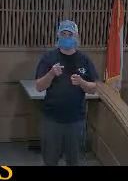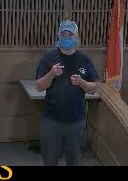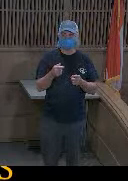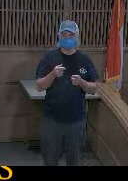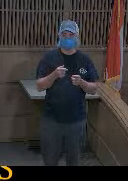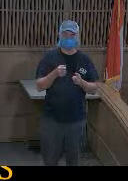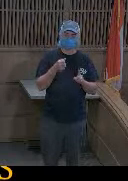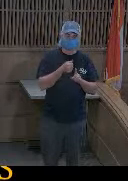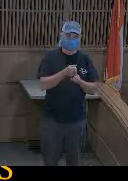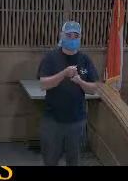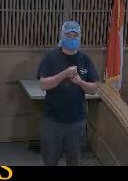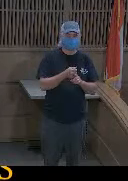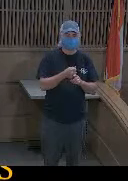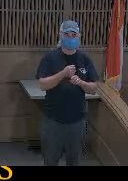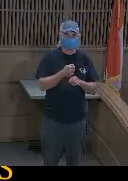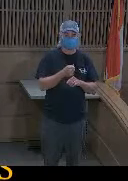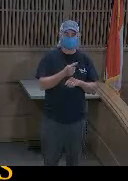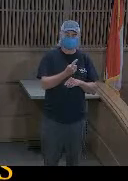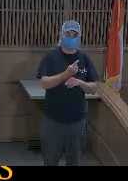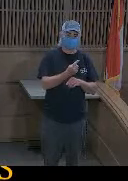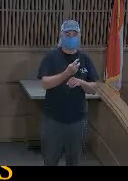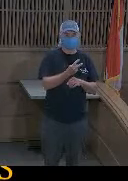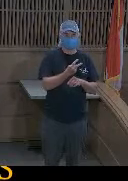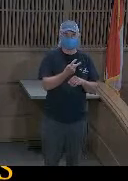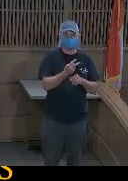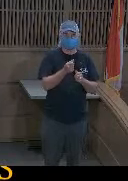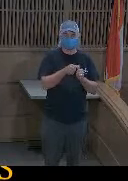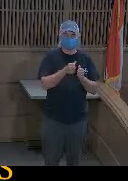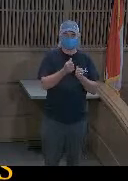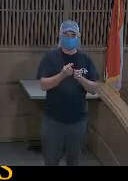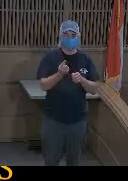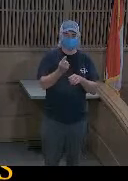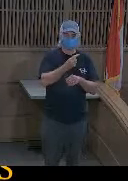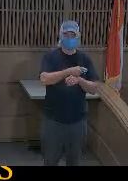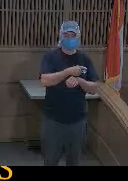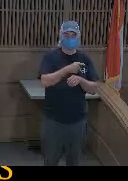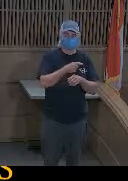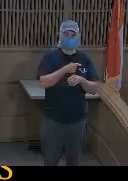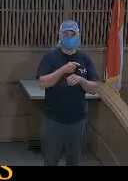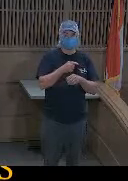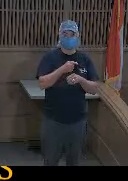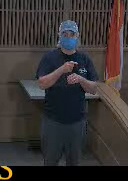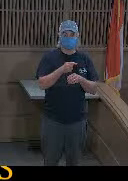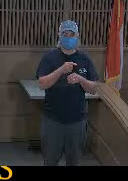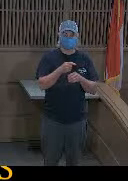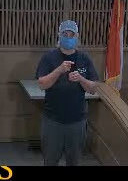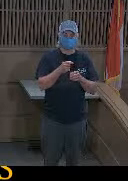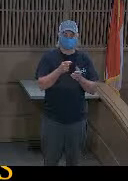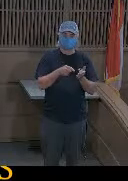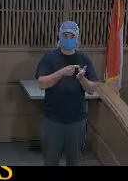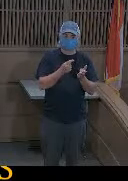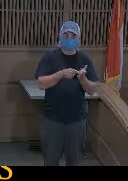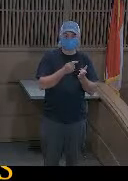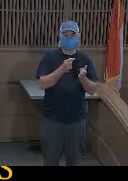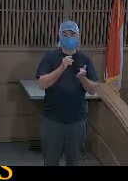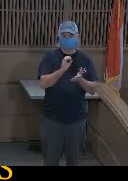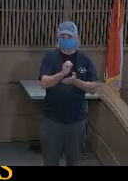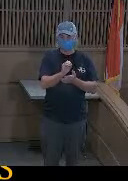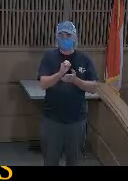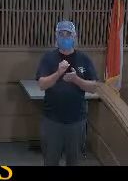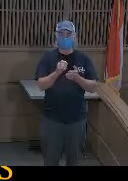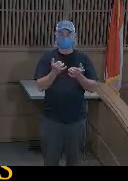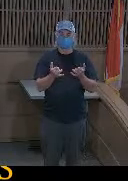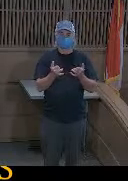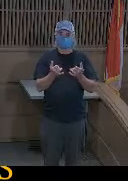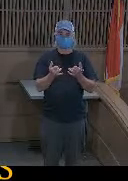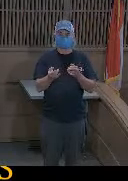We got some days down to 0. We're seeing 9 upwards to 10 patients a day. Please keep